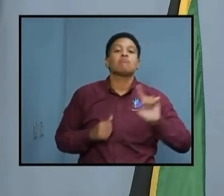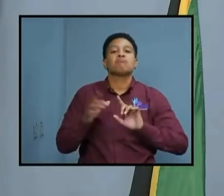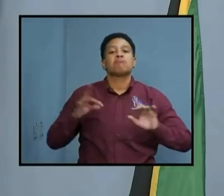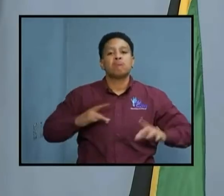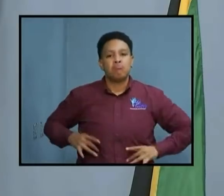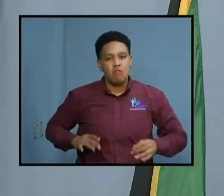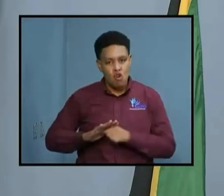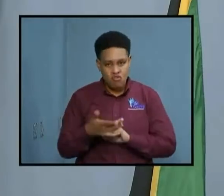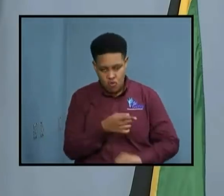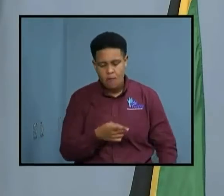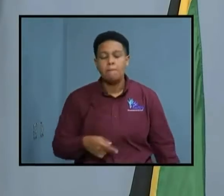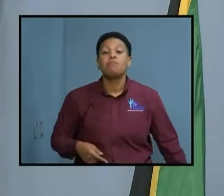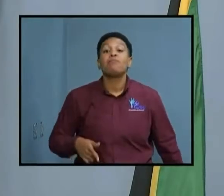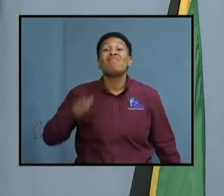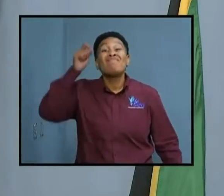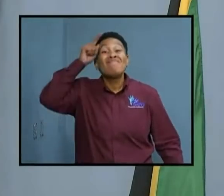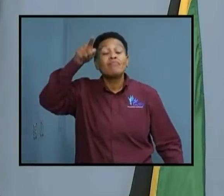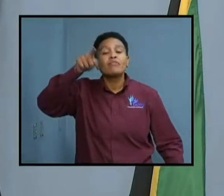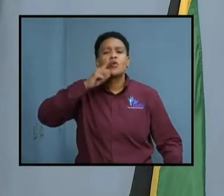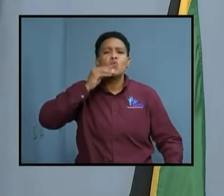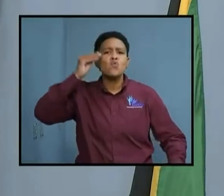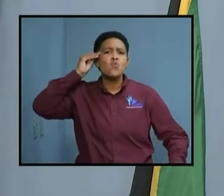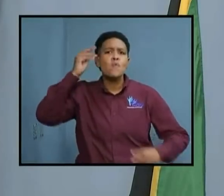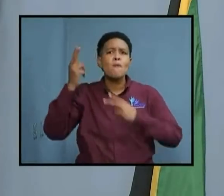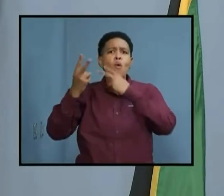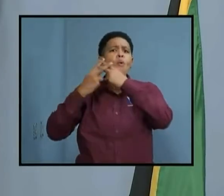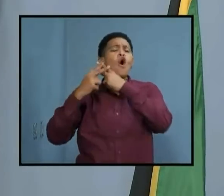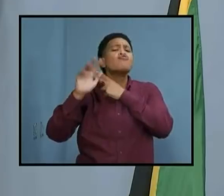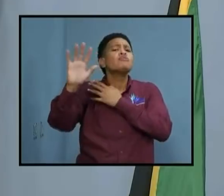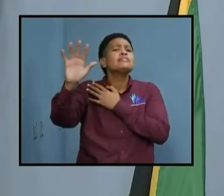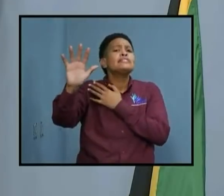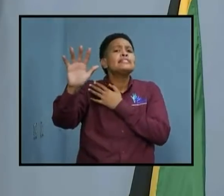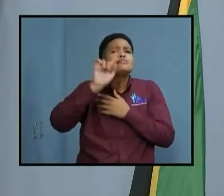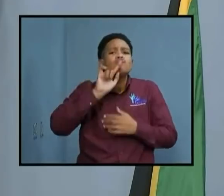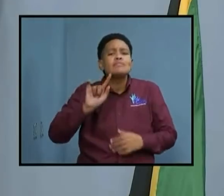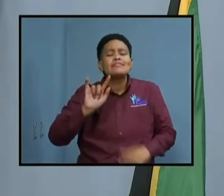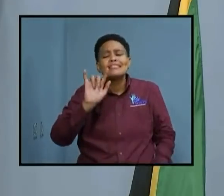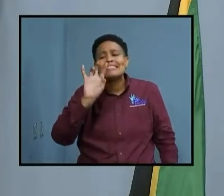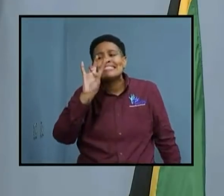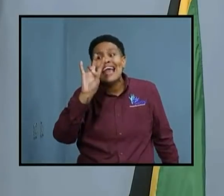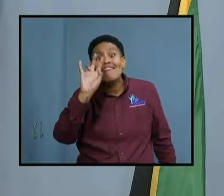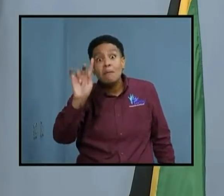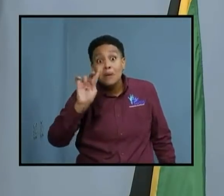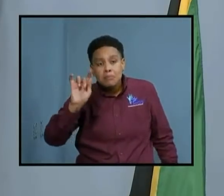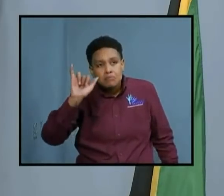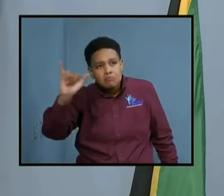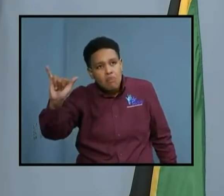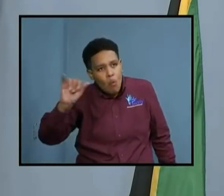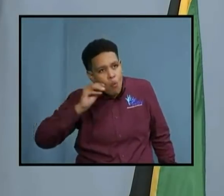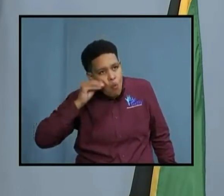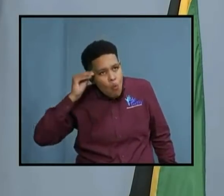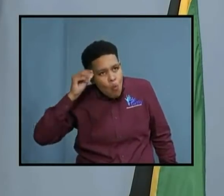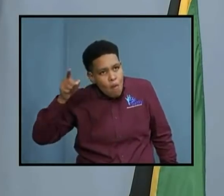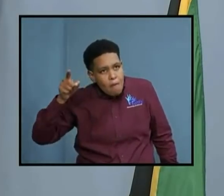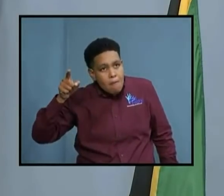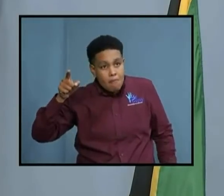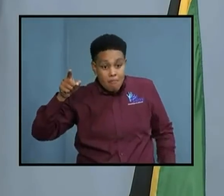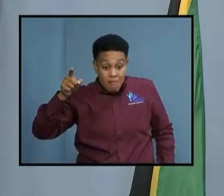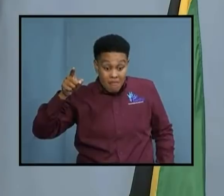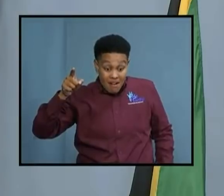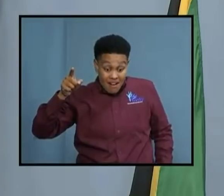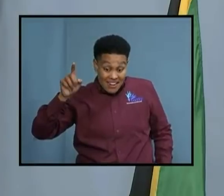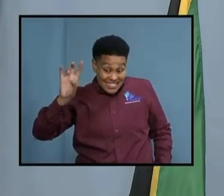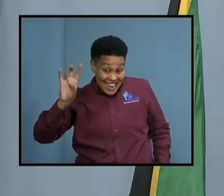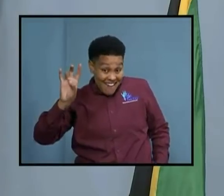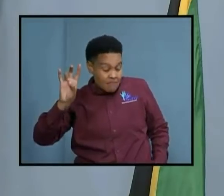And this home quarantining, 7 persons are currently in facility